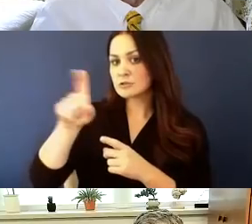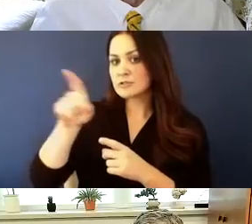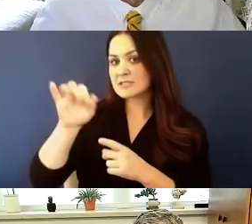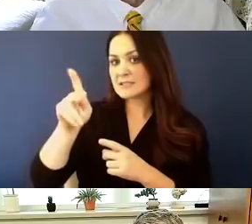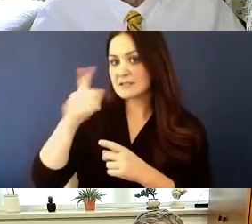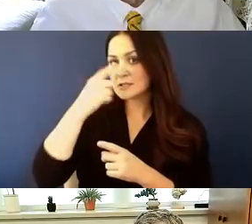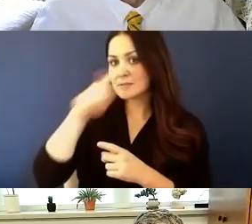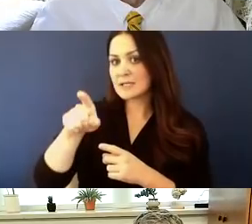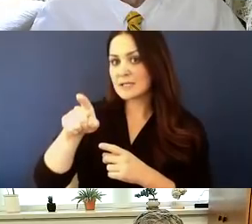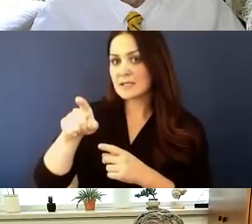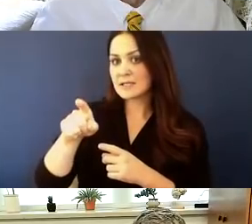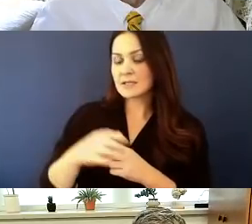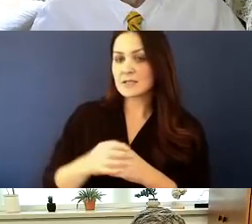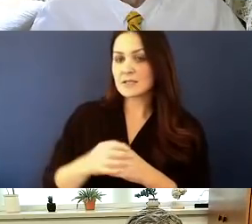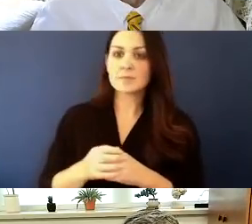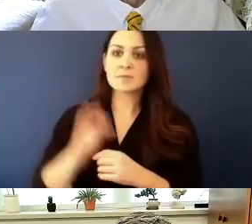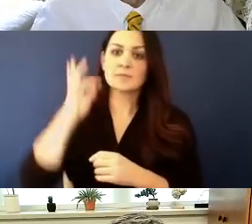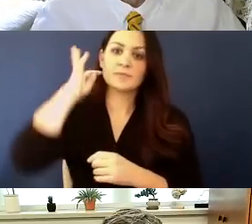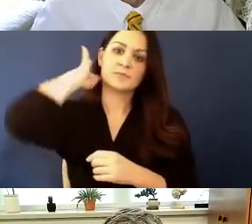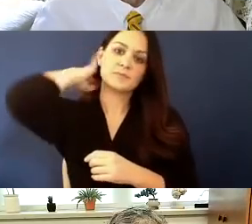Let me know. Let's see here.